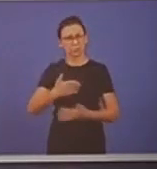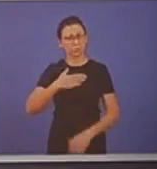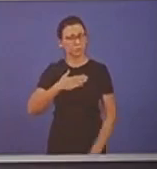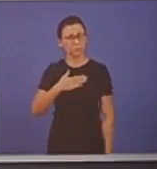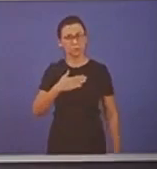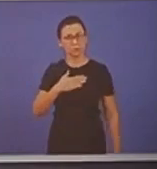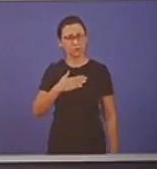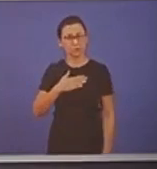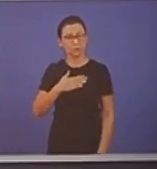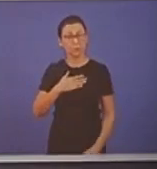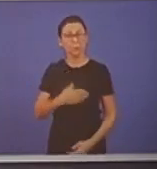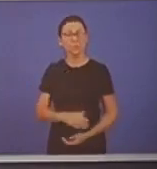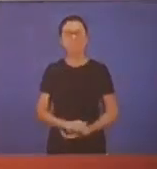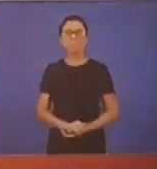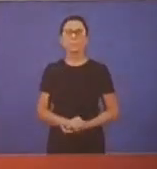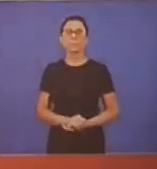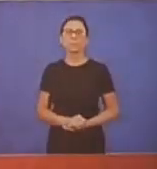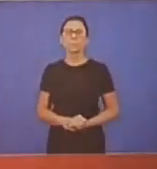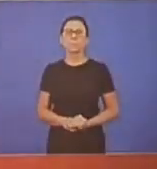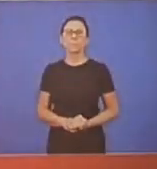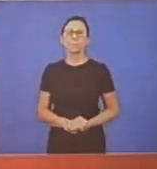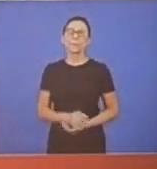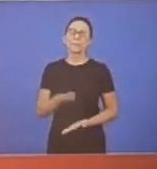Don't you believe in me? Everything is ready.